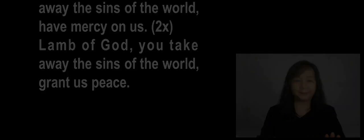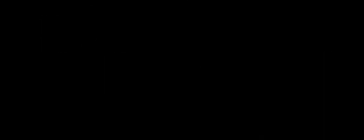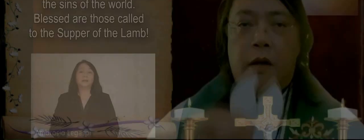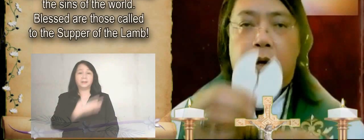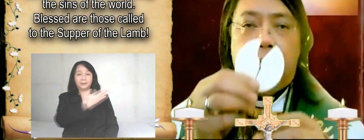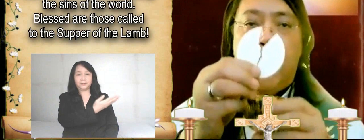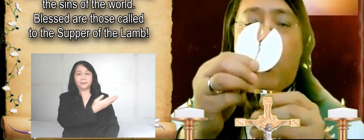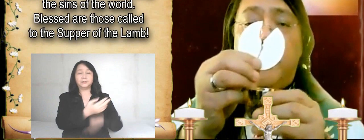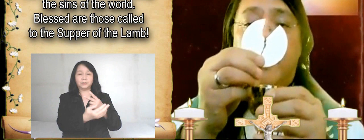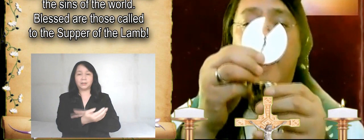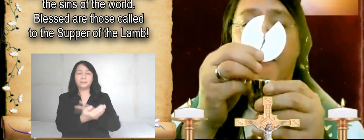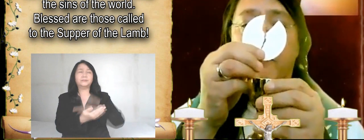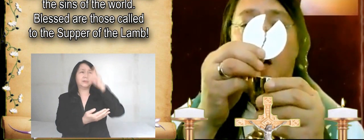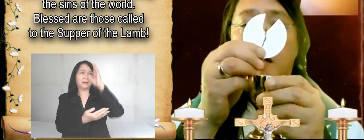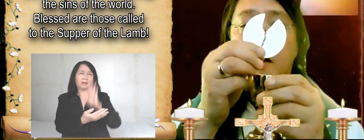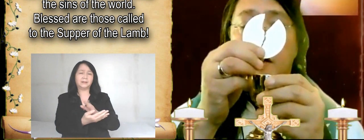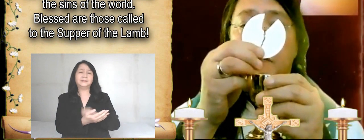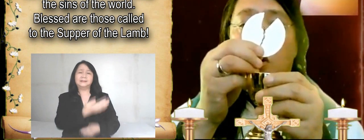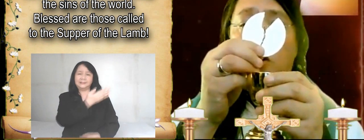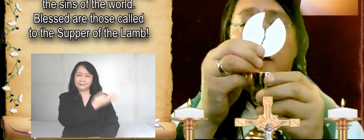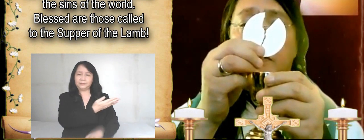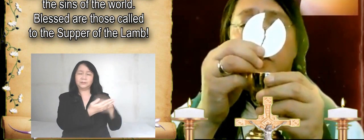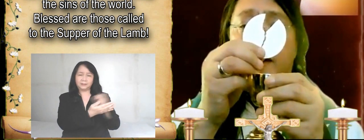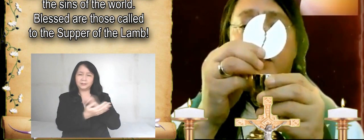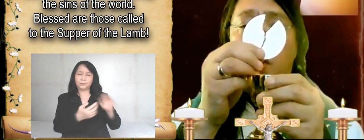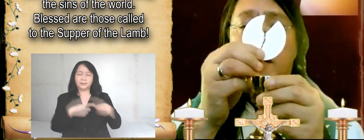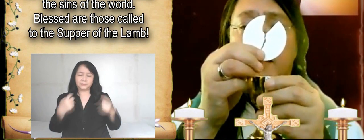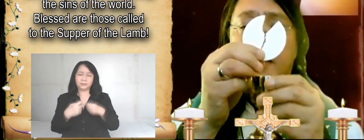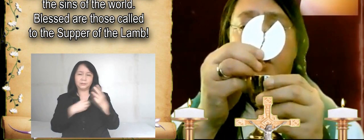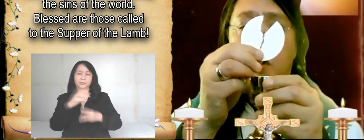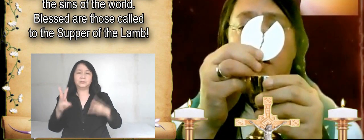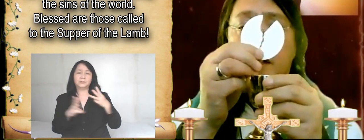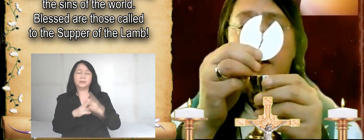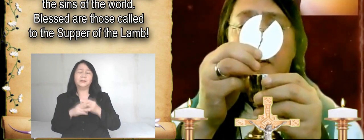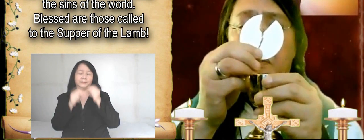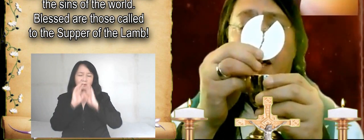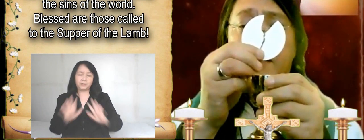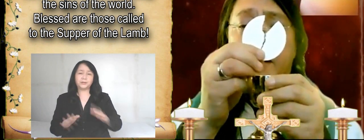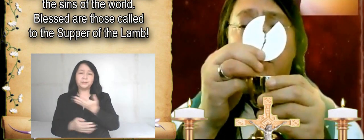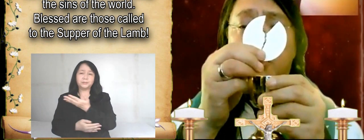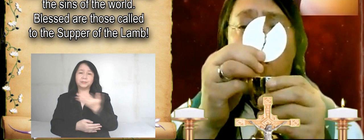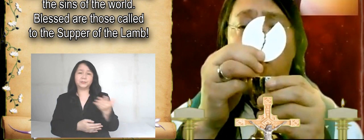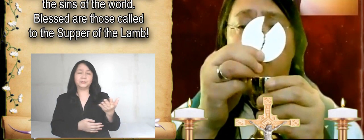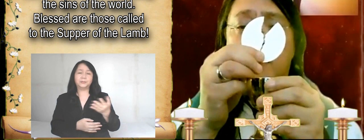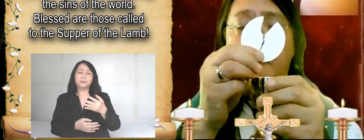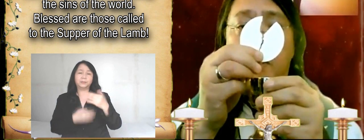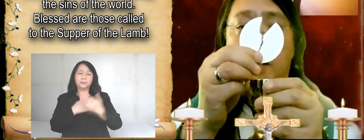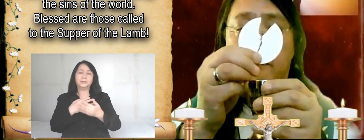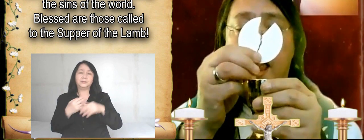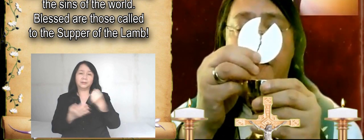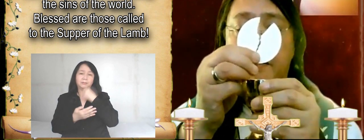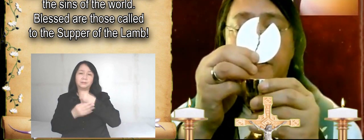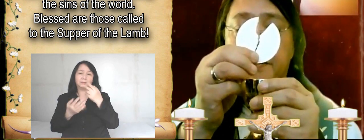peace. Behold the Lamb of God, behold him who takes away the sins of the world. Blessed are those called to the